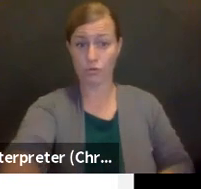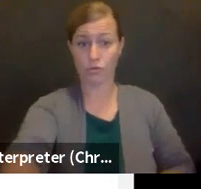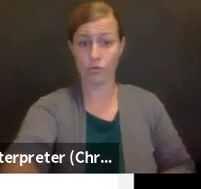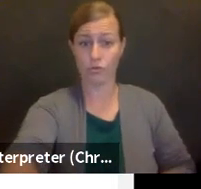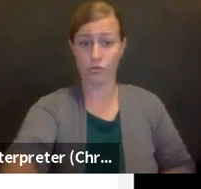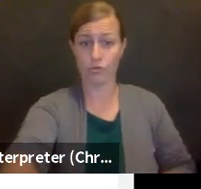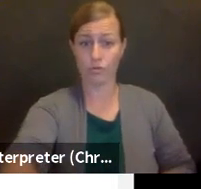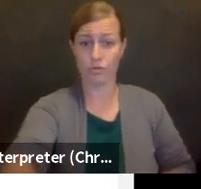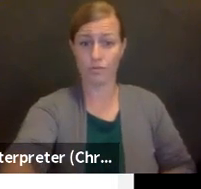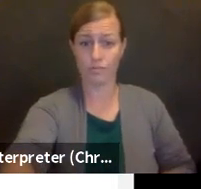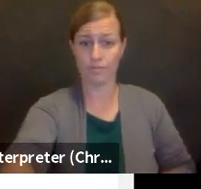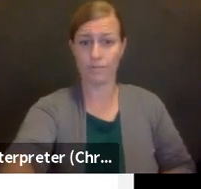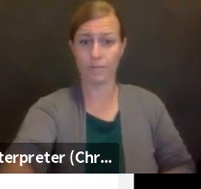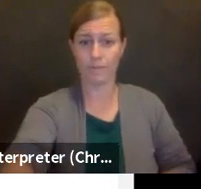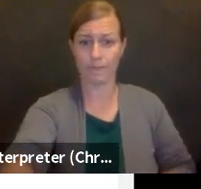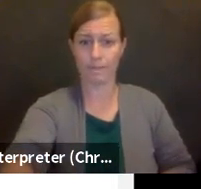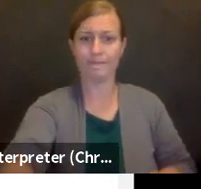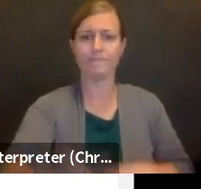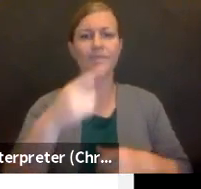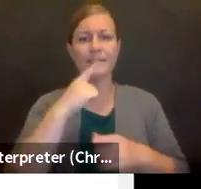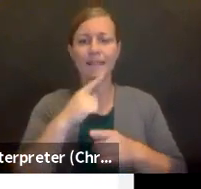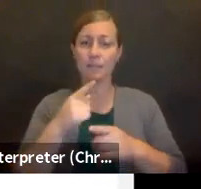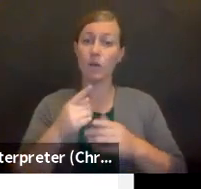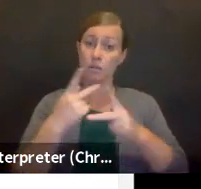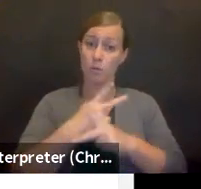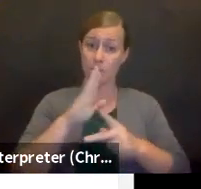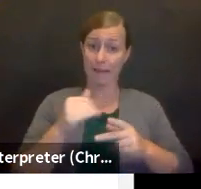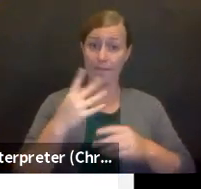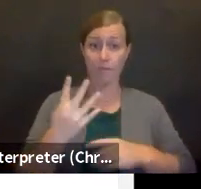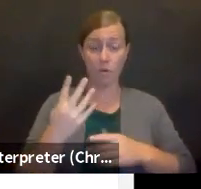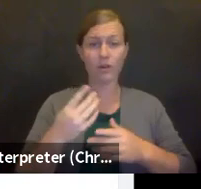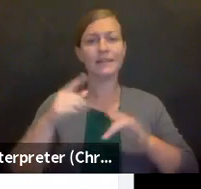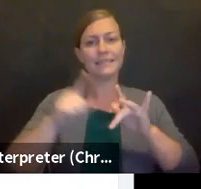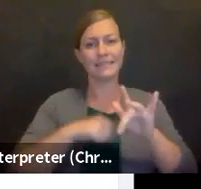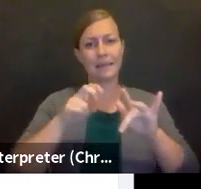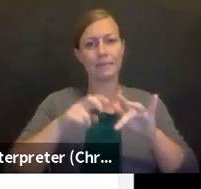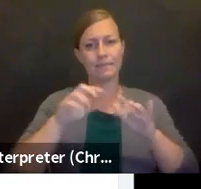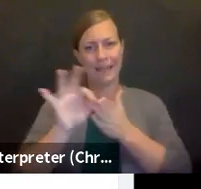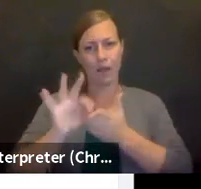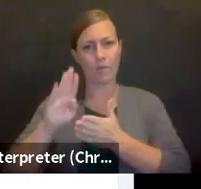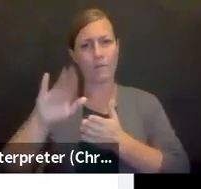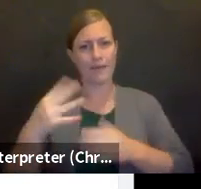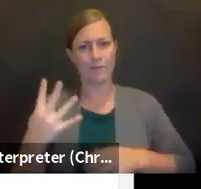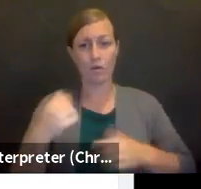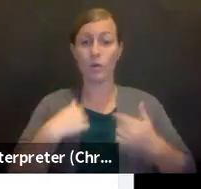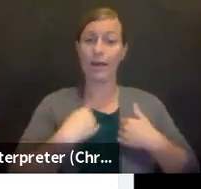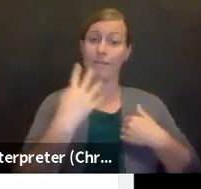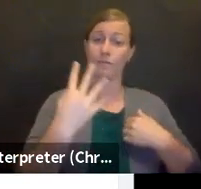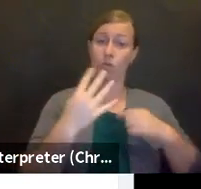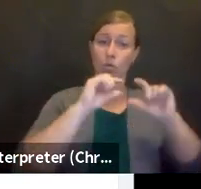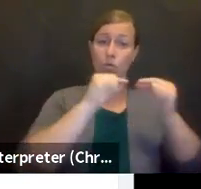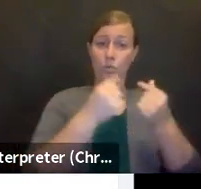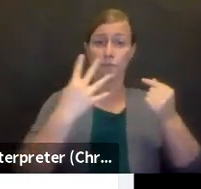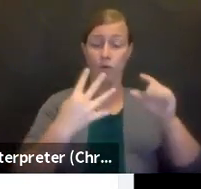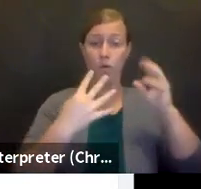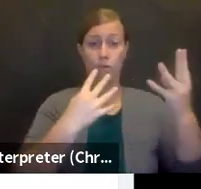by 4, we skip count by 4s. So I have 4 groups of 4 up here, and we're going to write down